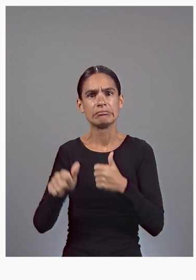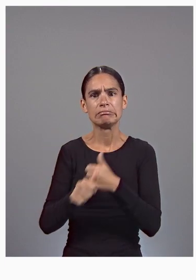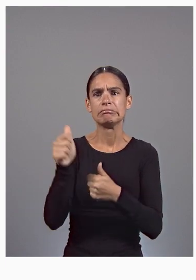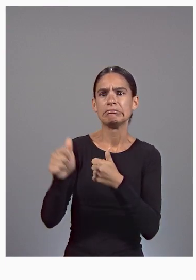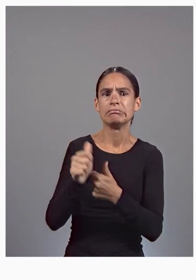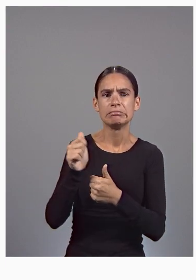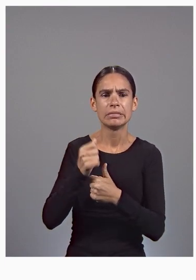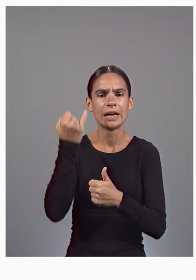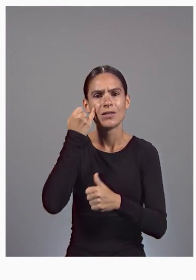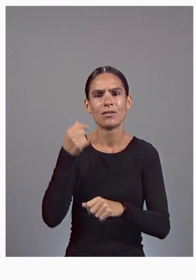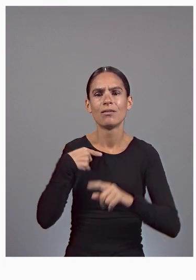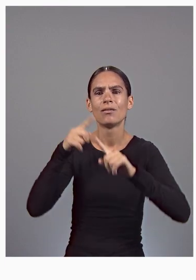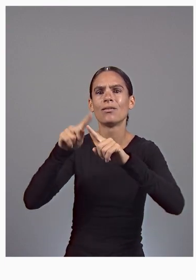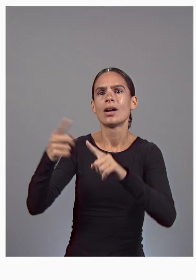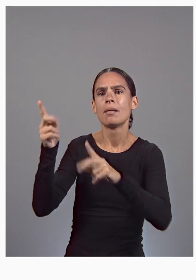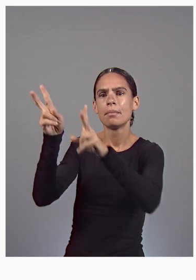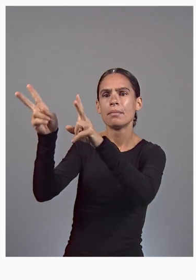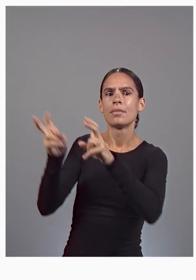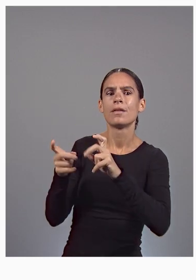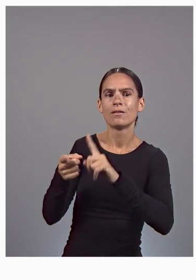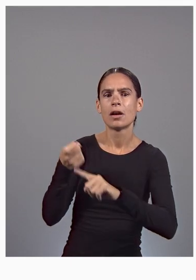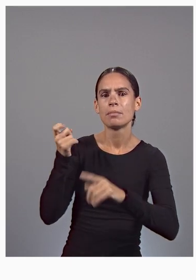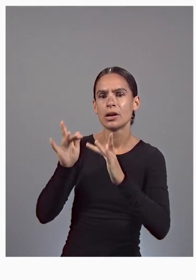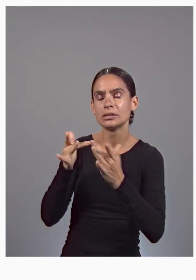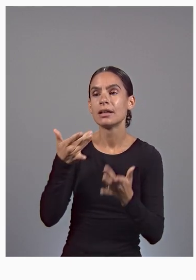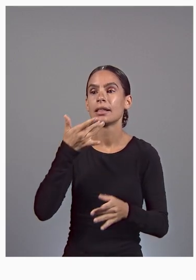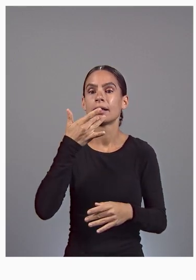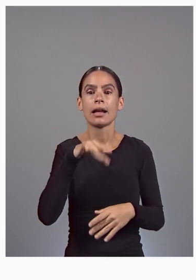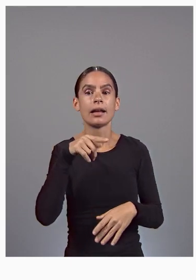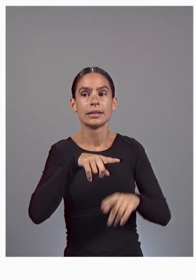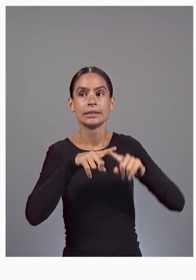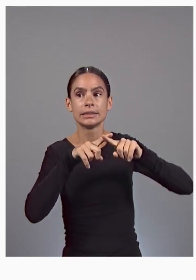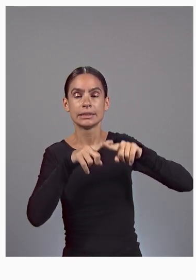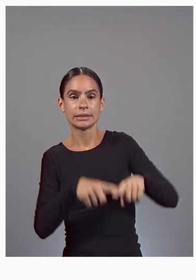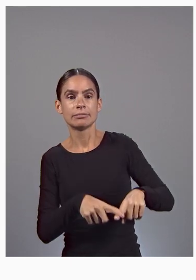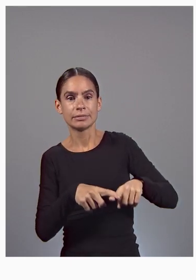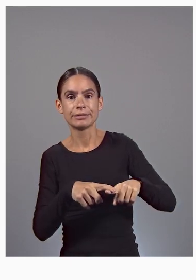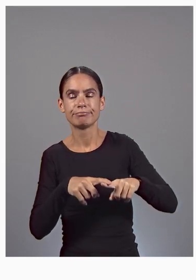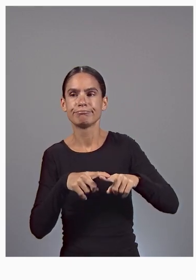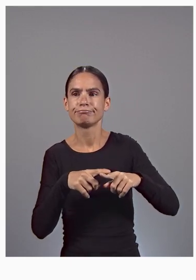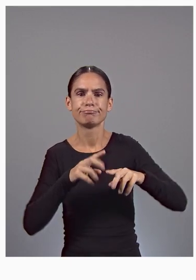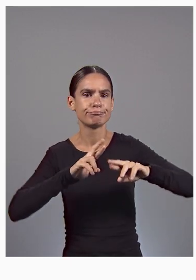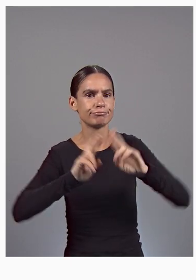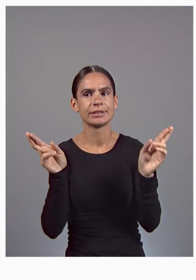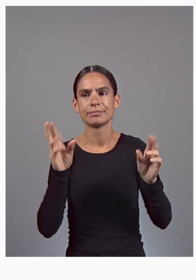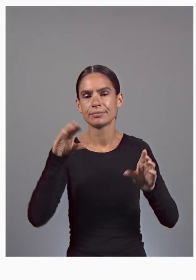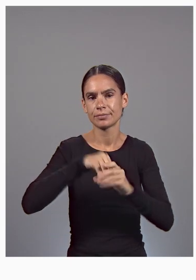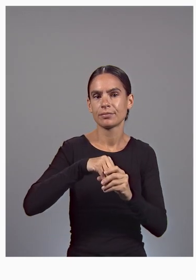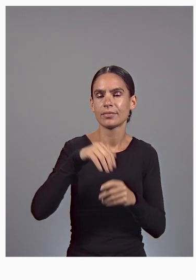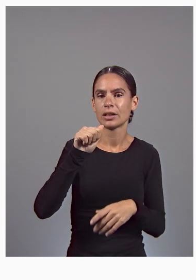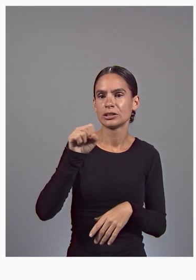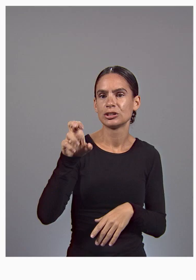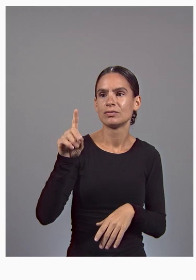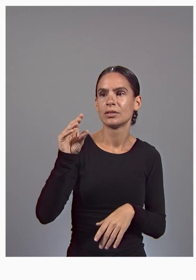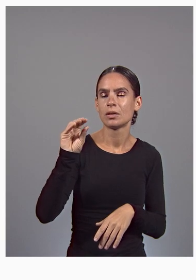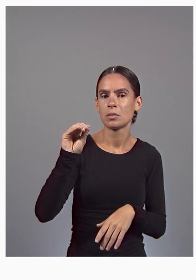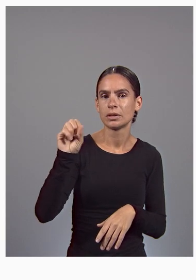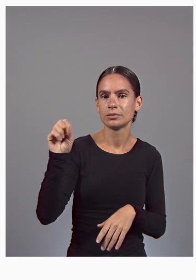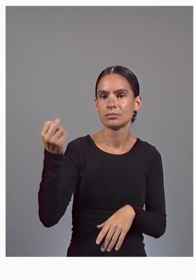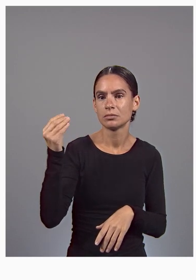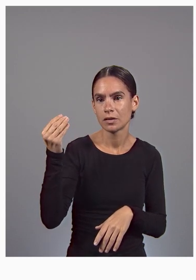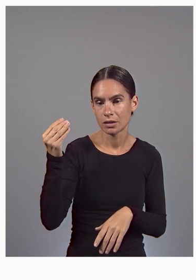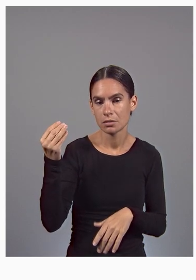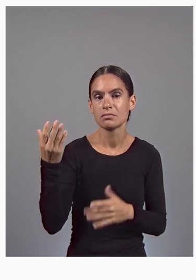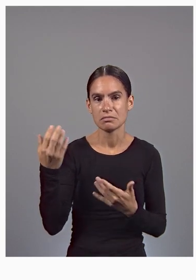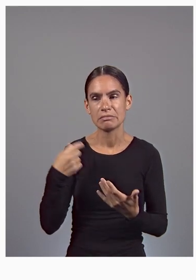dependency and many others are in the Assured OSS portfolio, so that I can use a version of that dependency that's been vetted by Google, which is what you've been telling us